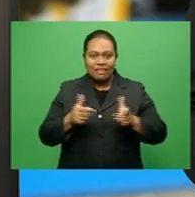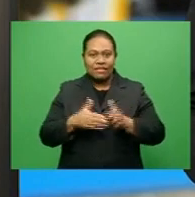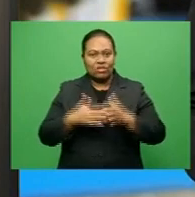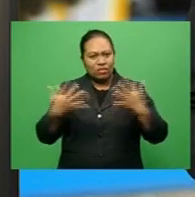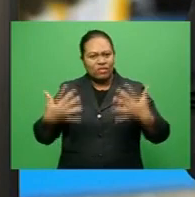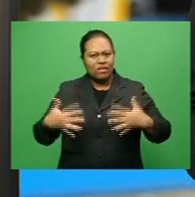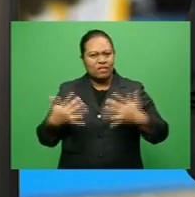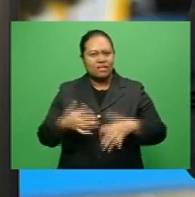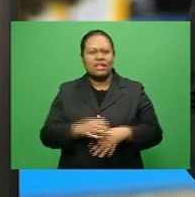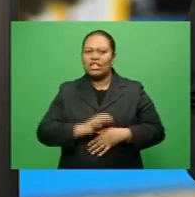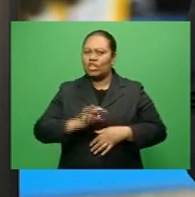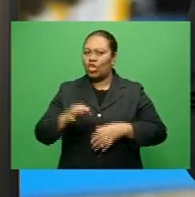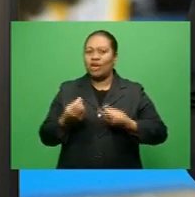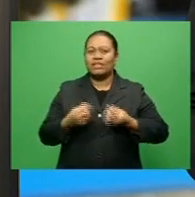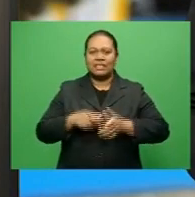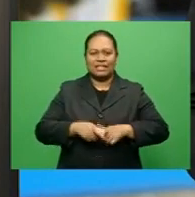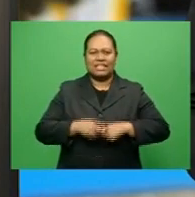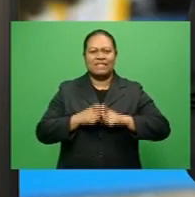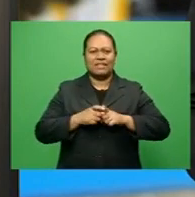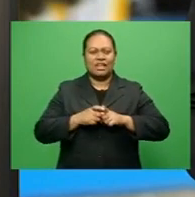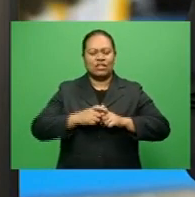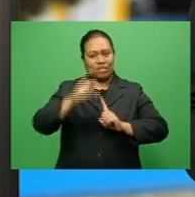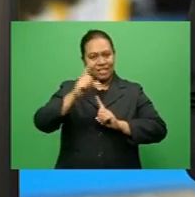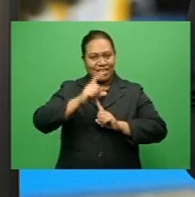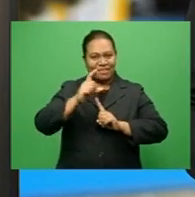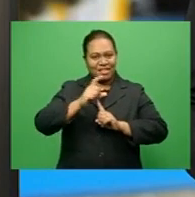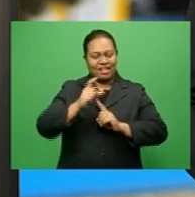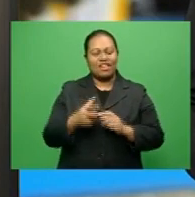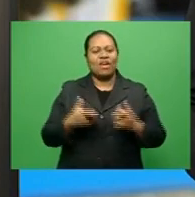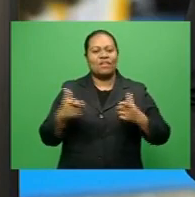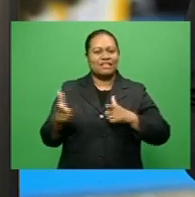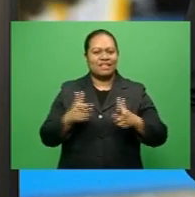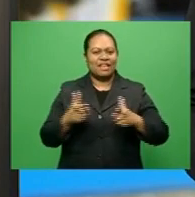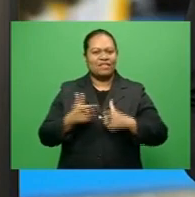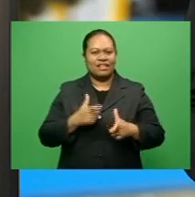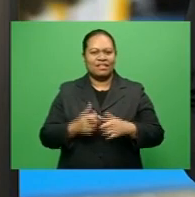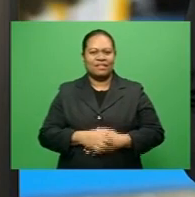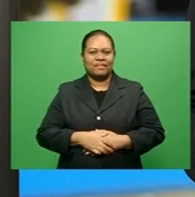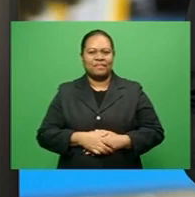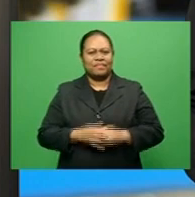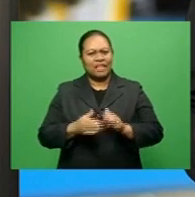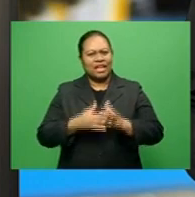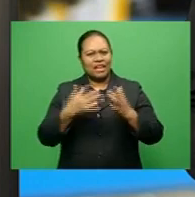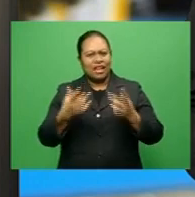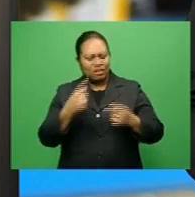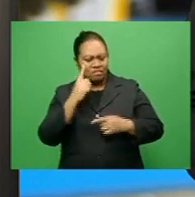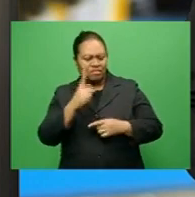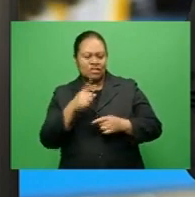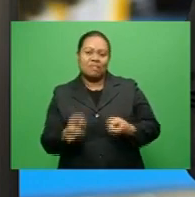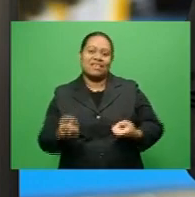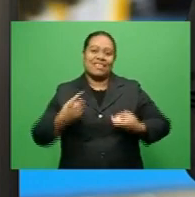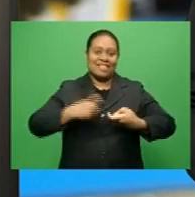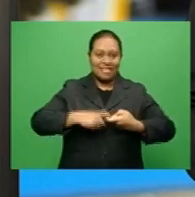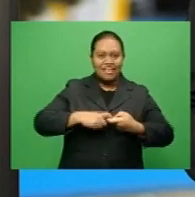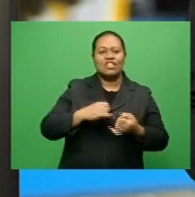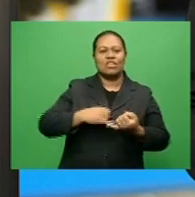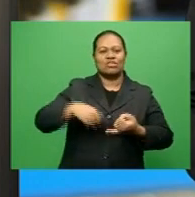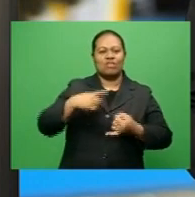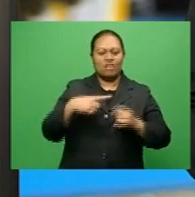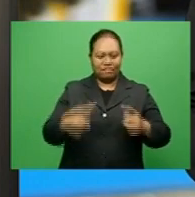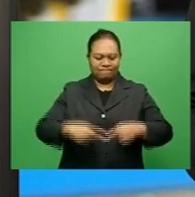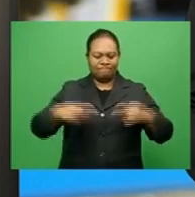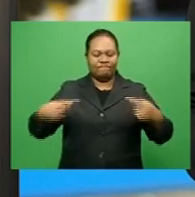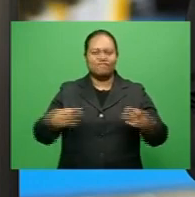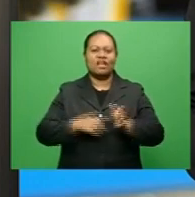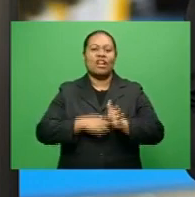that difficult for Fiji 7s rep Meli Nderinalangi. The 21-year-old will debut for Suva tomorrow against Lautoka